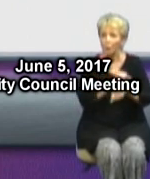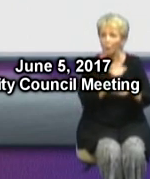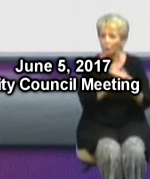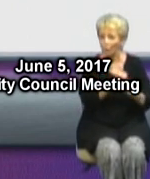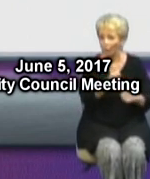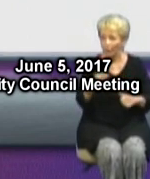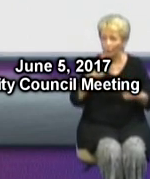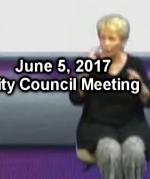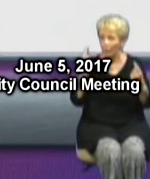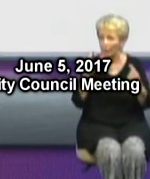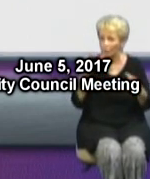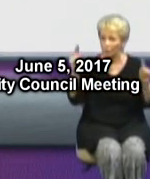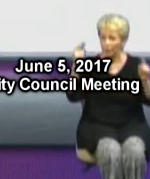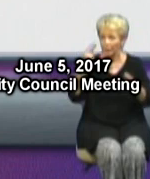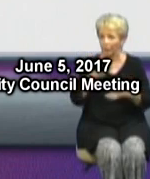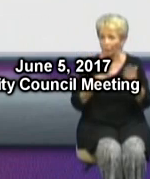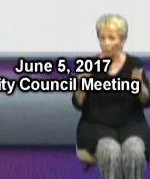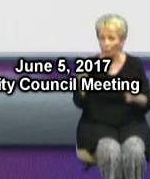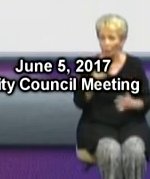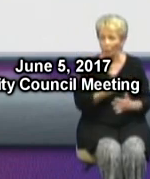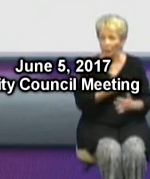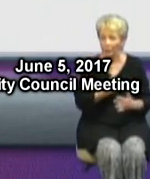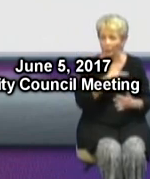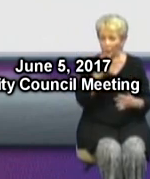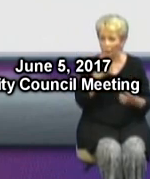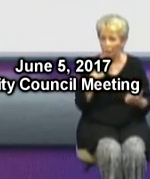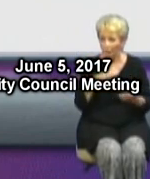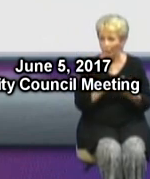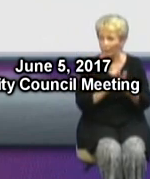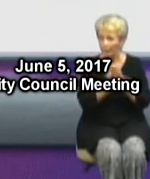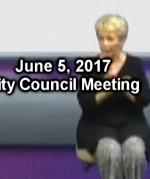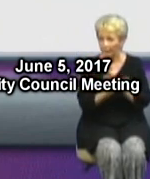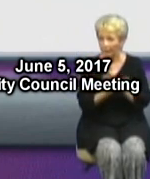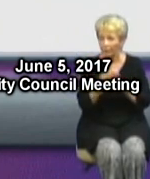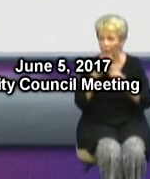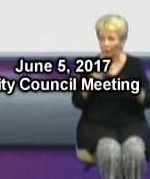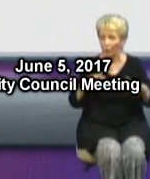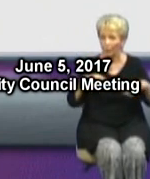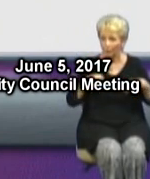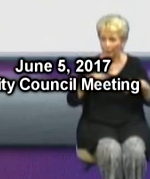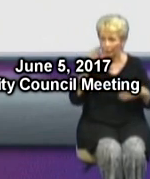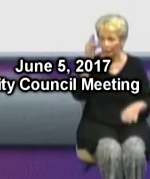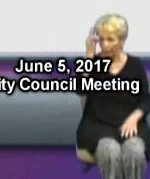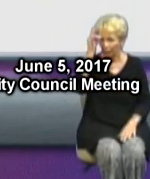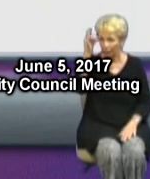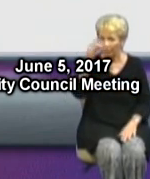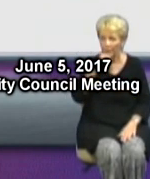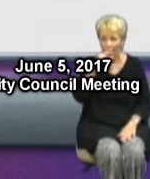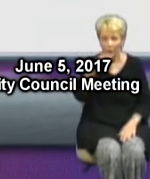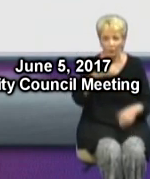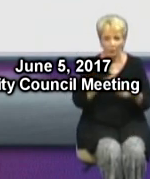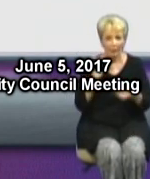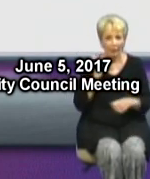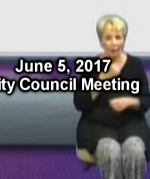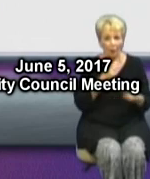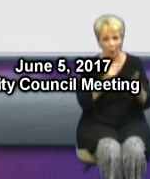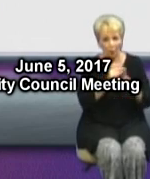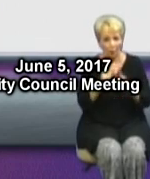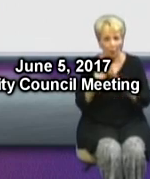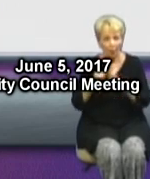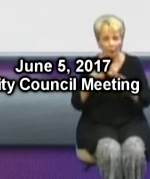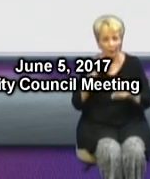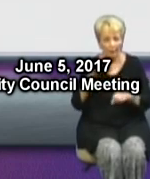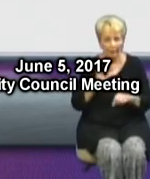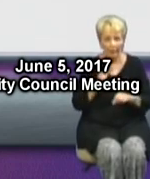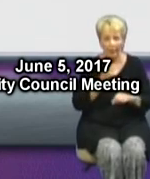to achieve what we are and who we want to be, to embrace the future, not just in our words, but really in